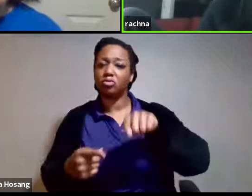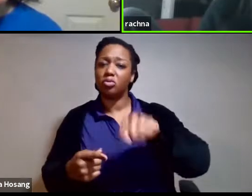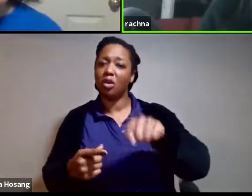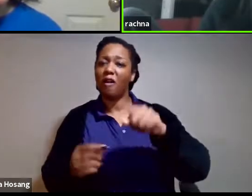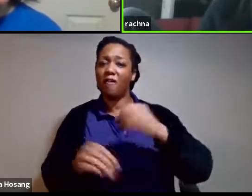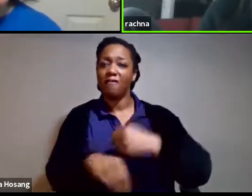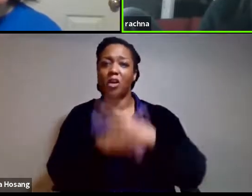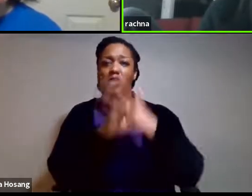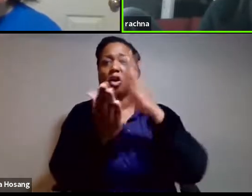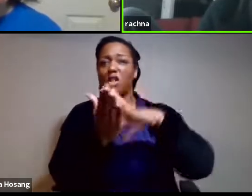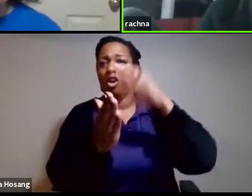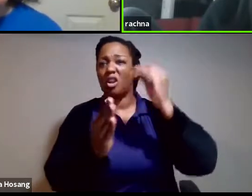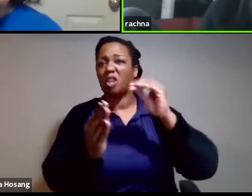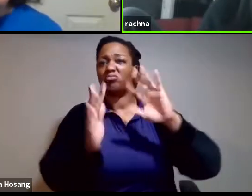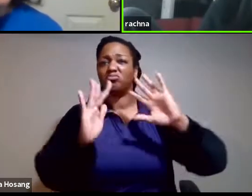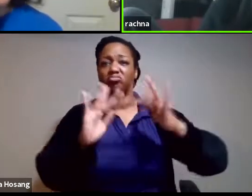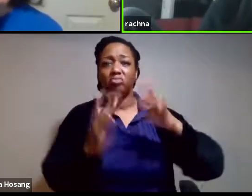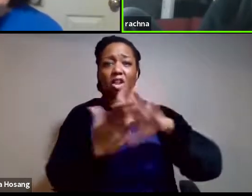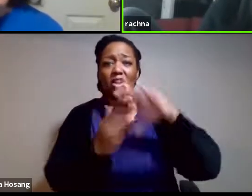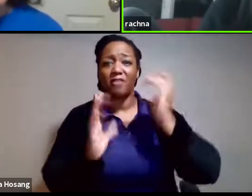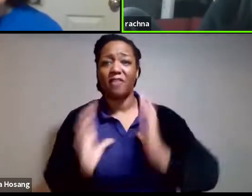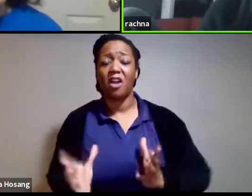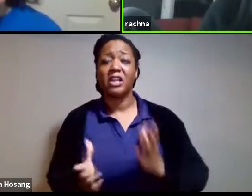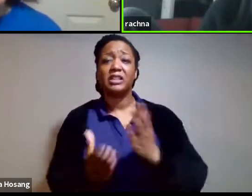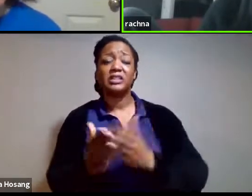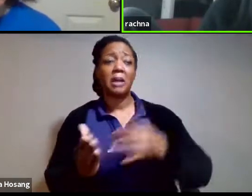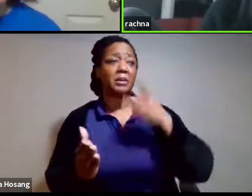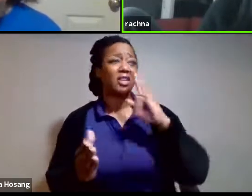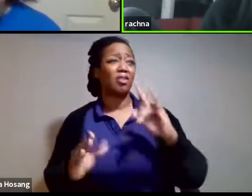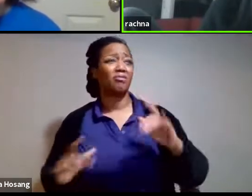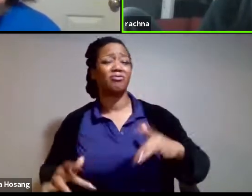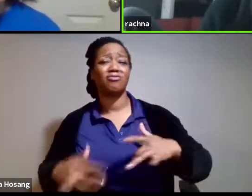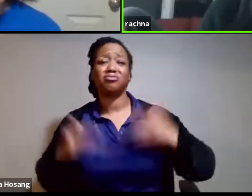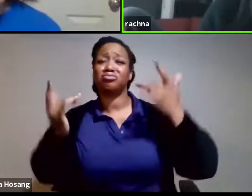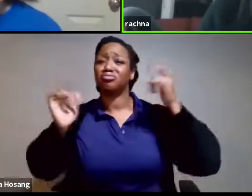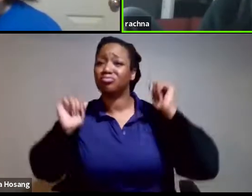actually thrive in the virtual learning. They feel less self-conscious.